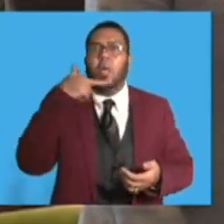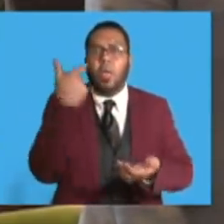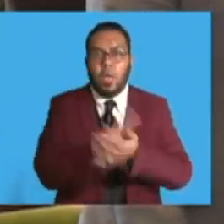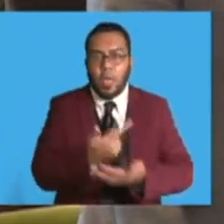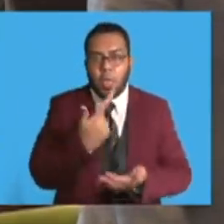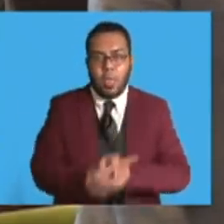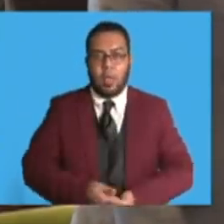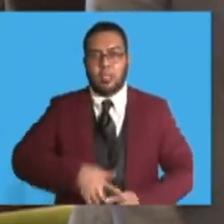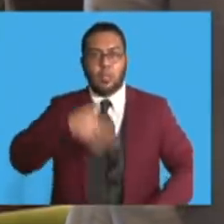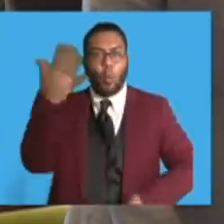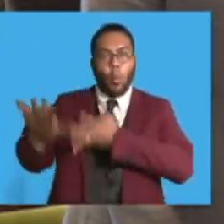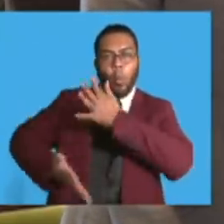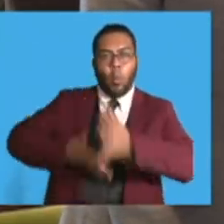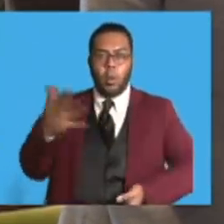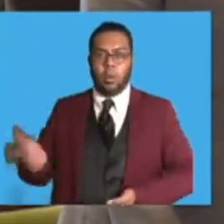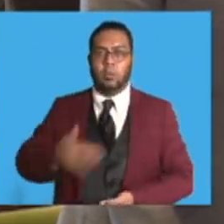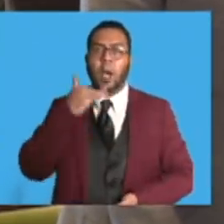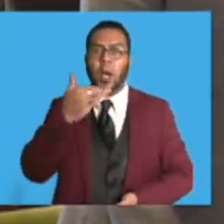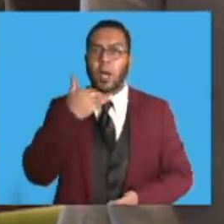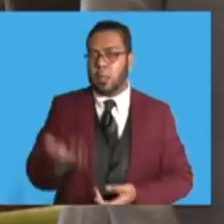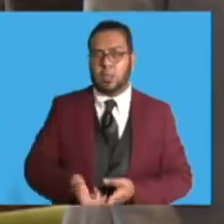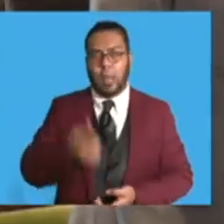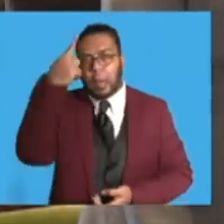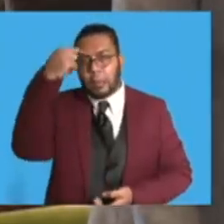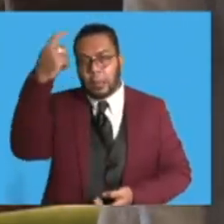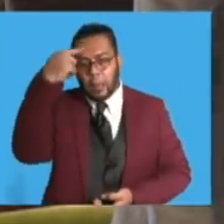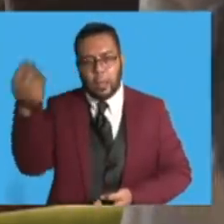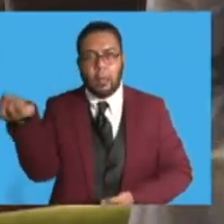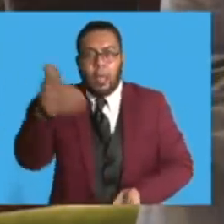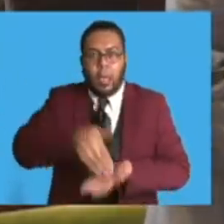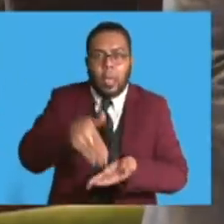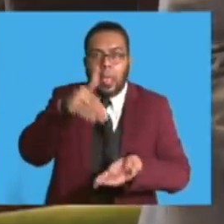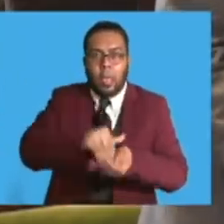facts that took place, Madam Speaker.